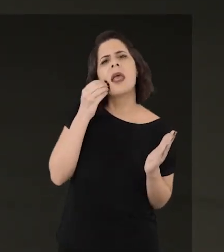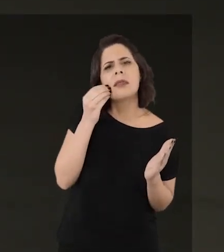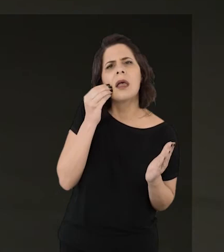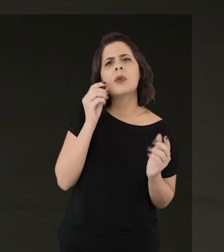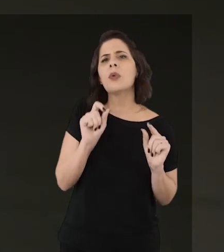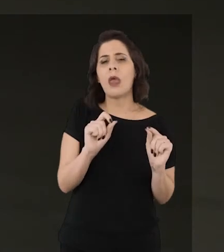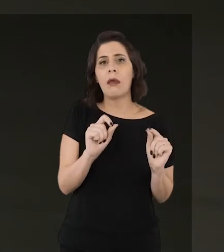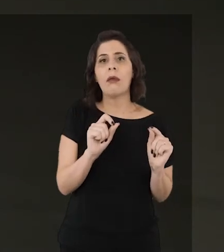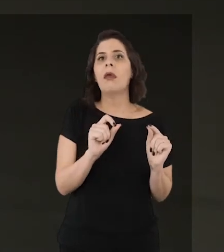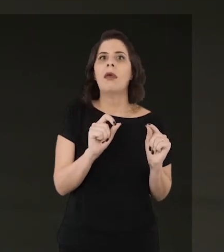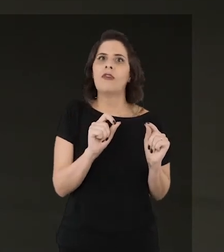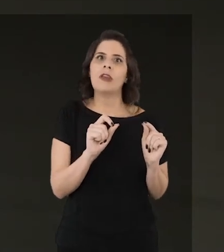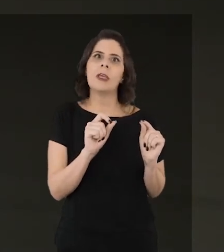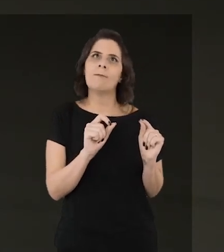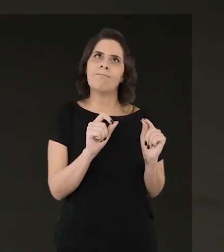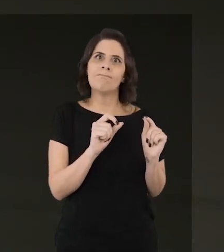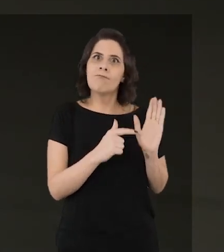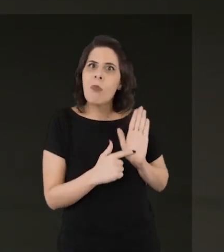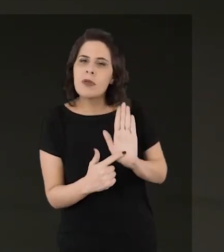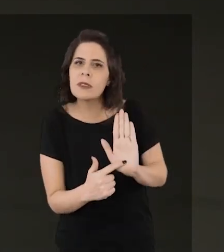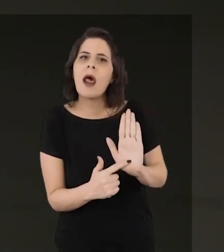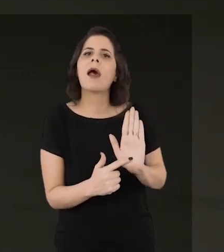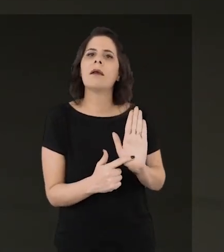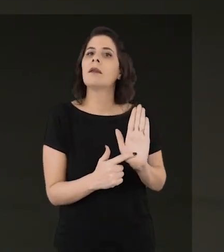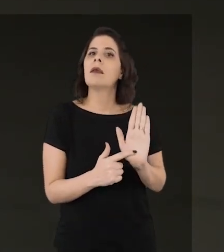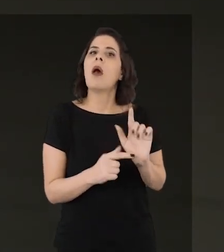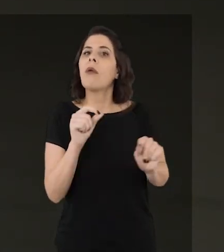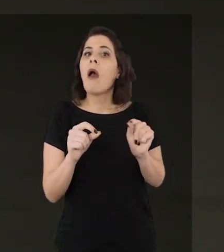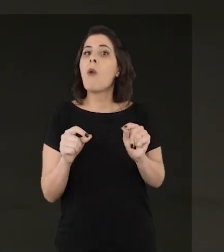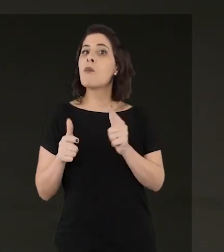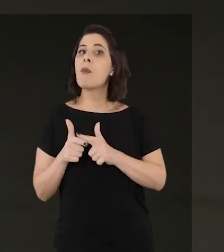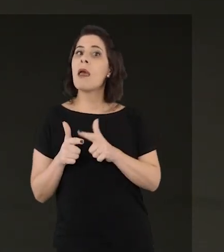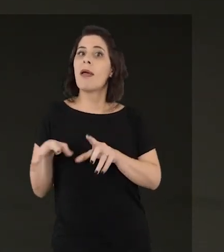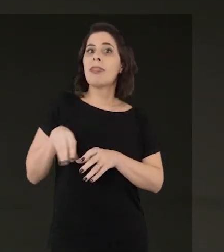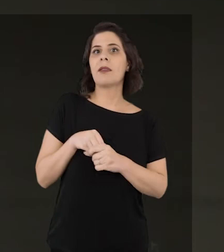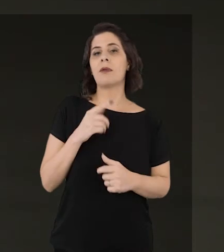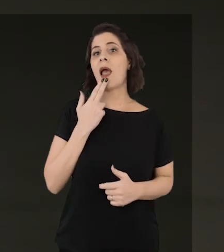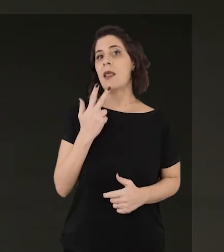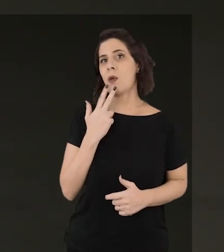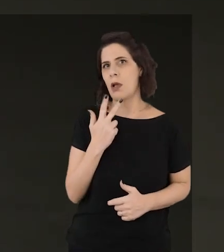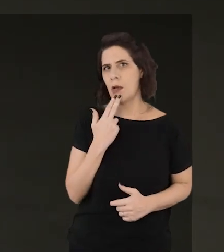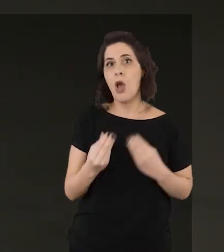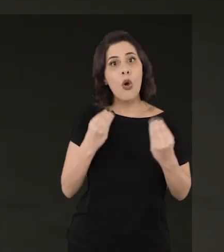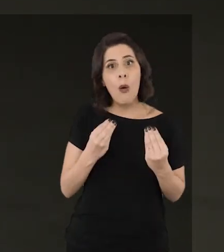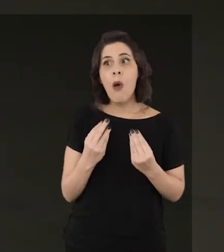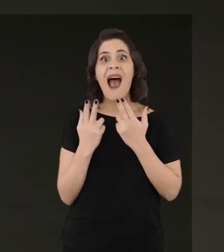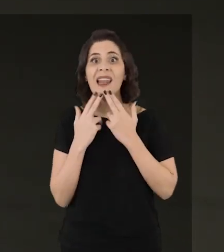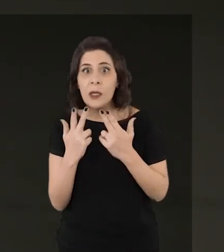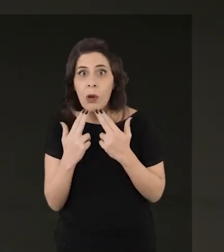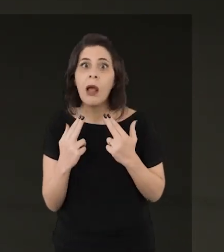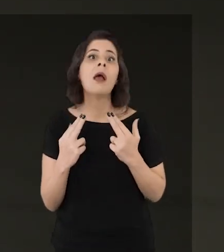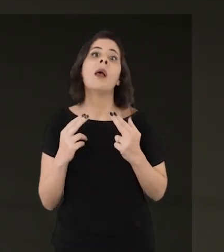to address the problems in language, the way in which language can be